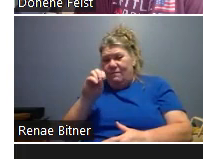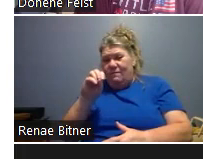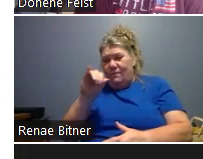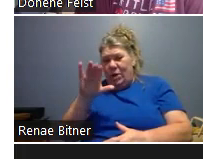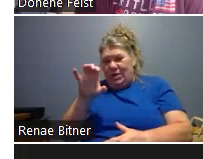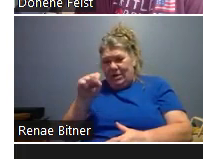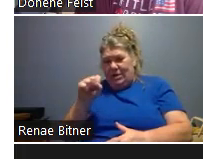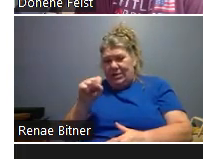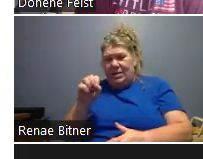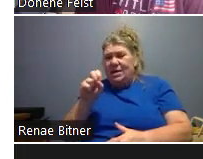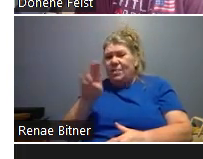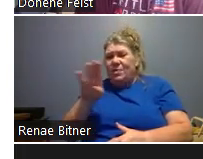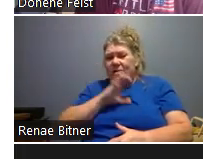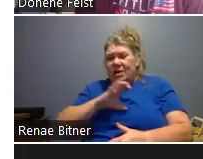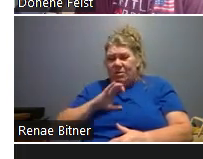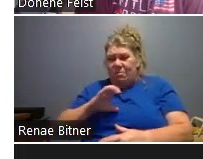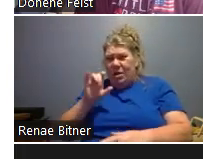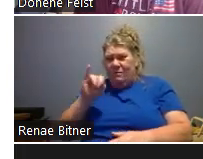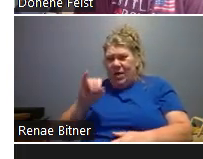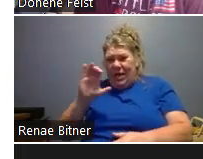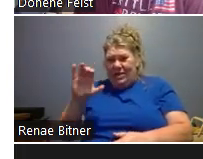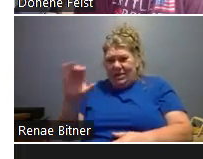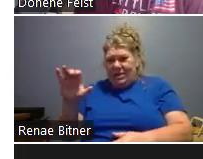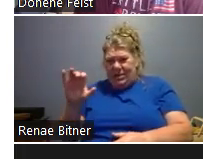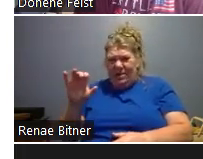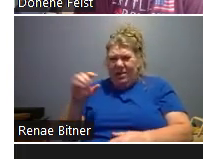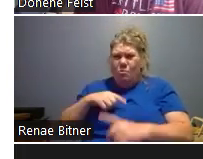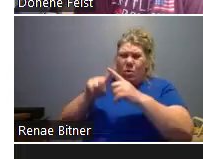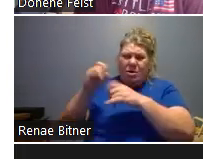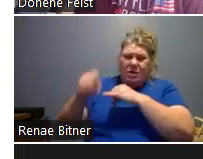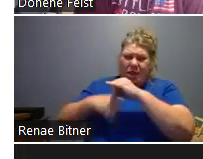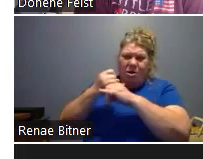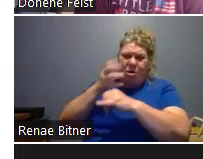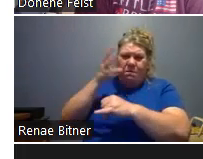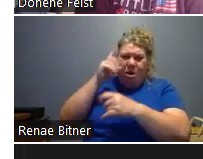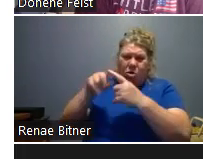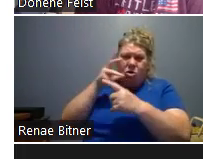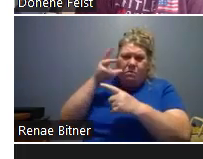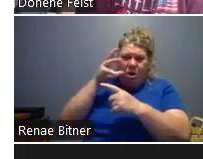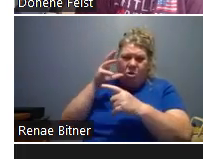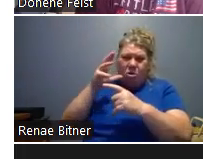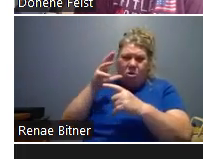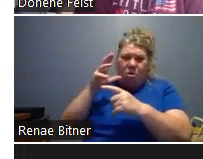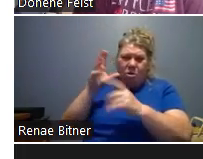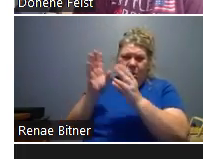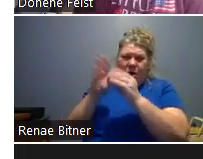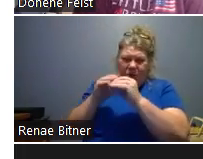Subcommittee of the ICC, because we had gone to that International Parent-to-Parent Conference, we had gone to several actually, is